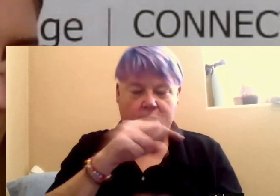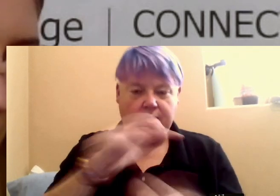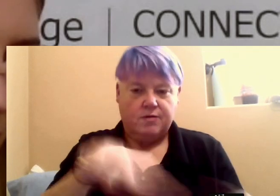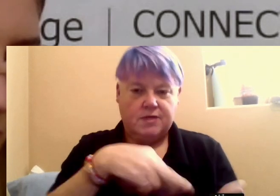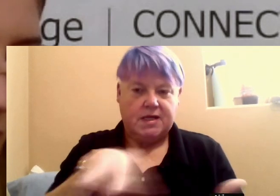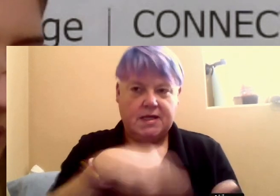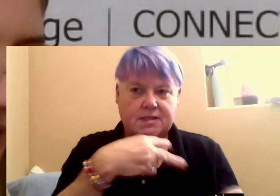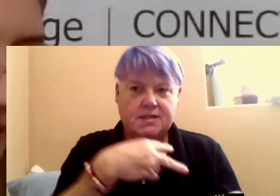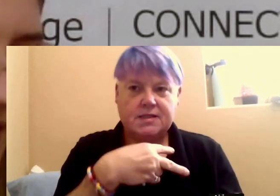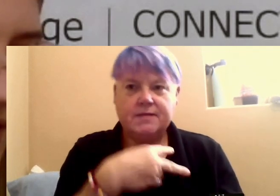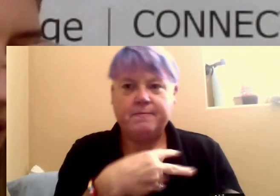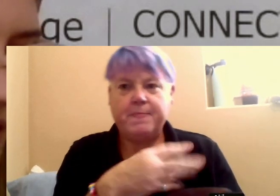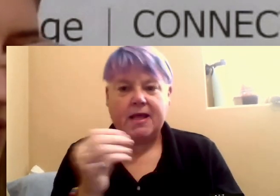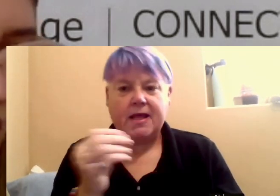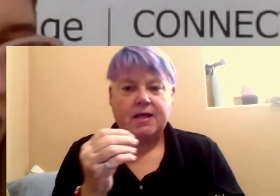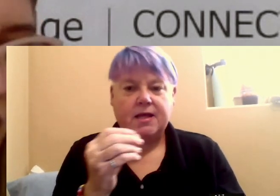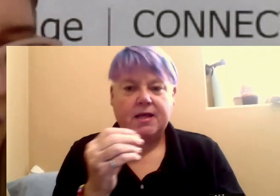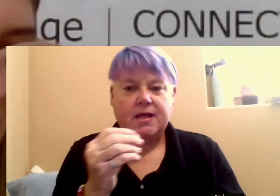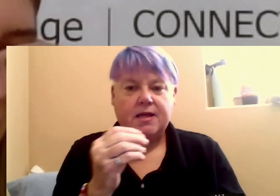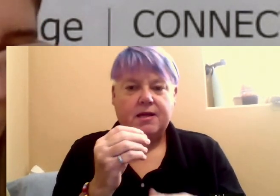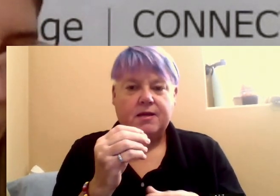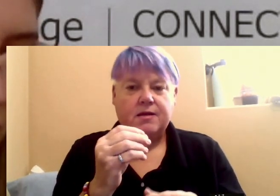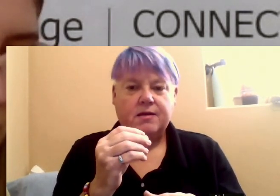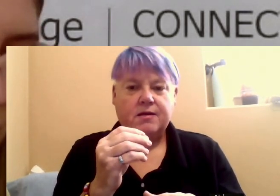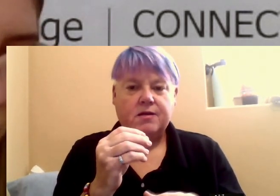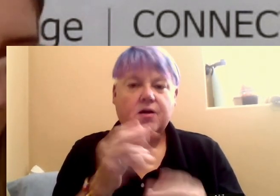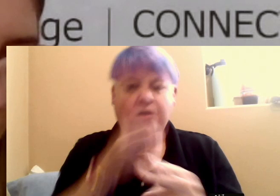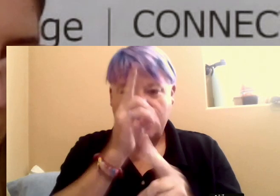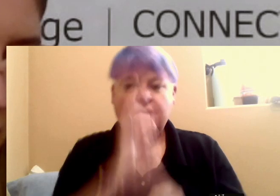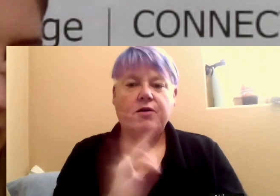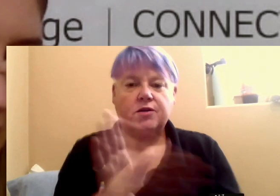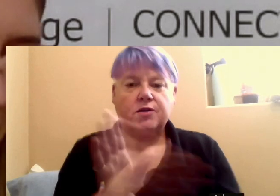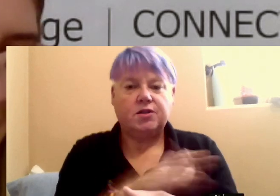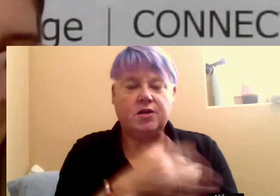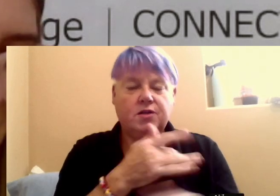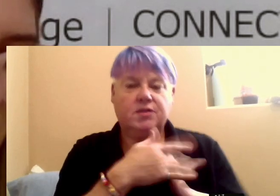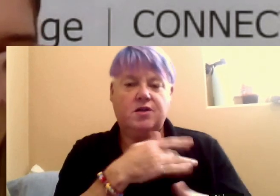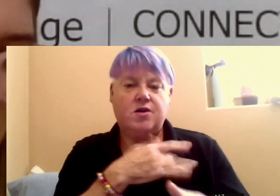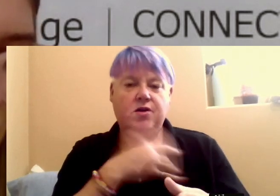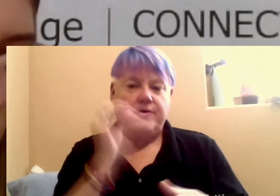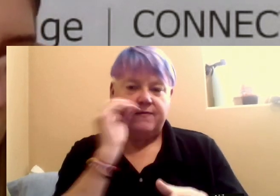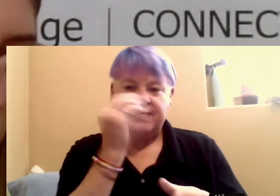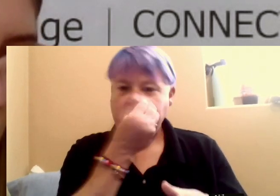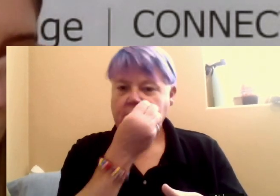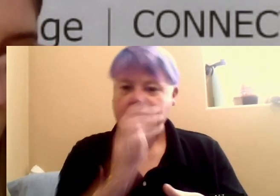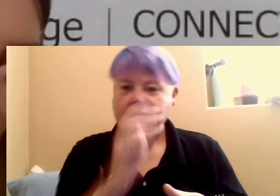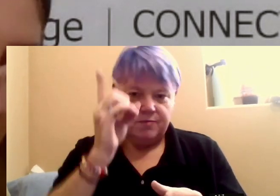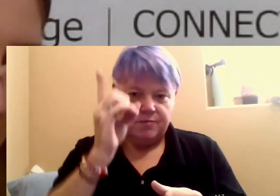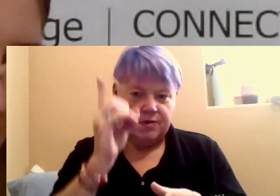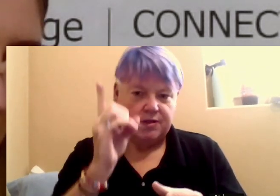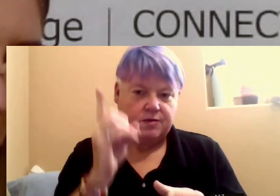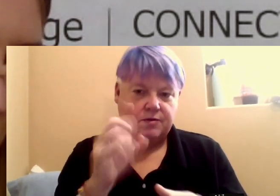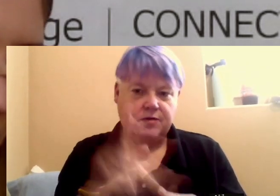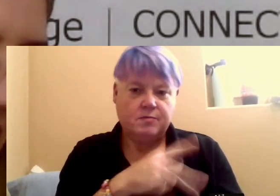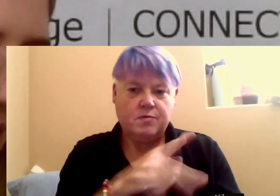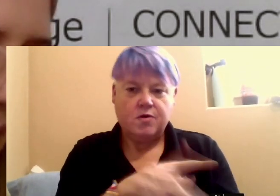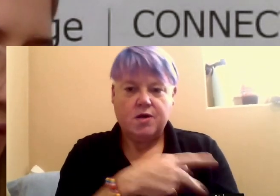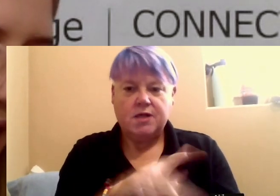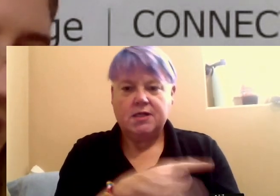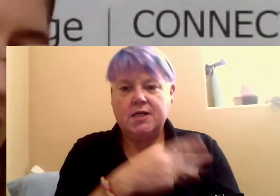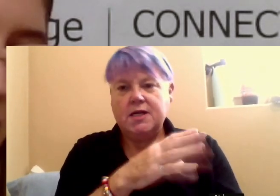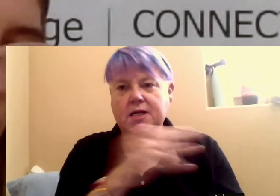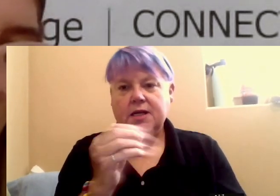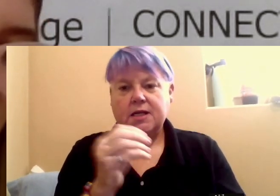Hall, Braidings, Honor Songs, and The Heart of the Flower. As Edmonton's 4th poet laureate,